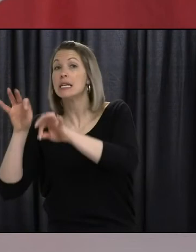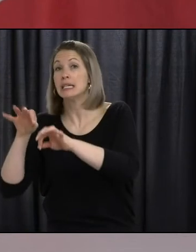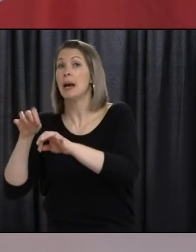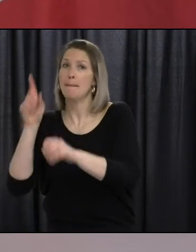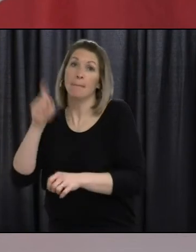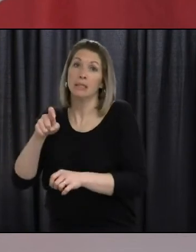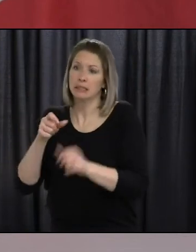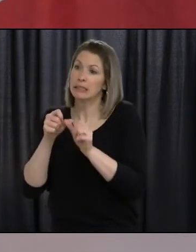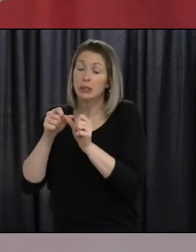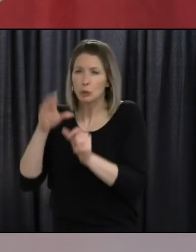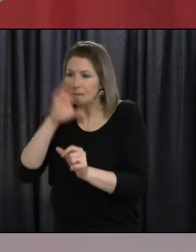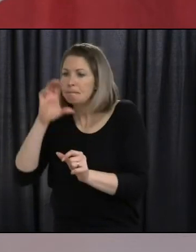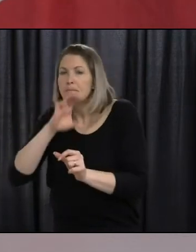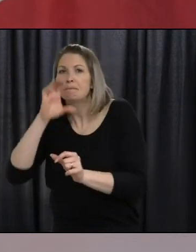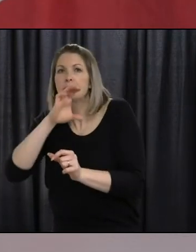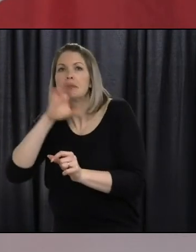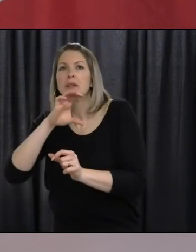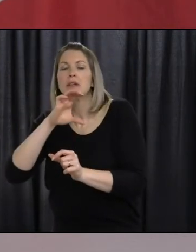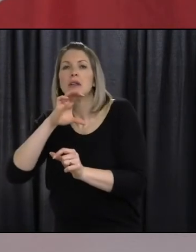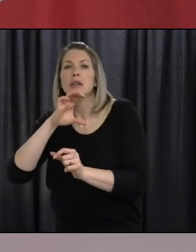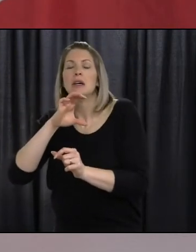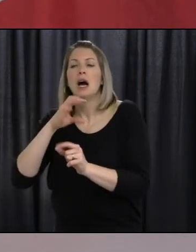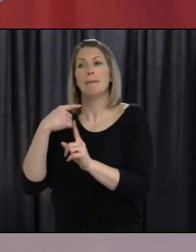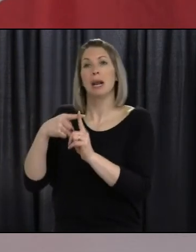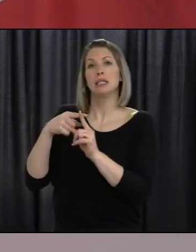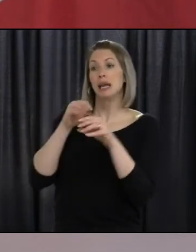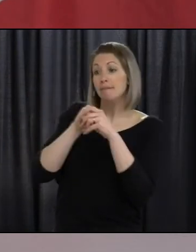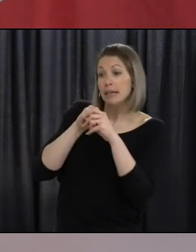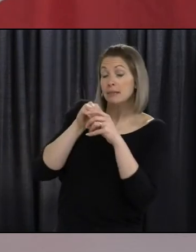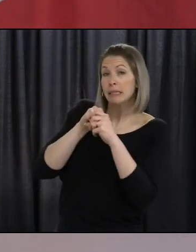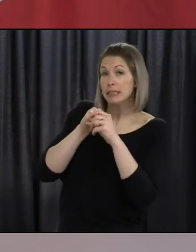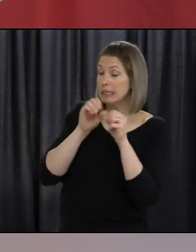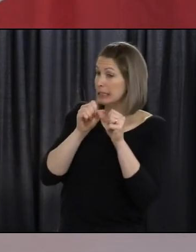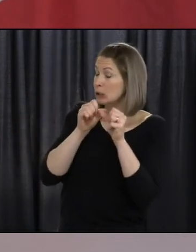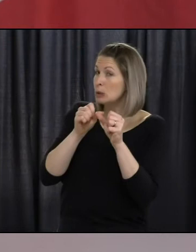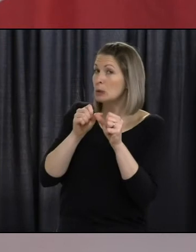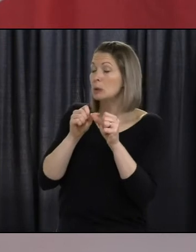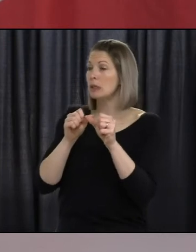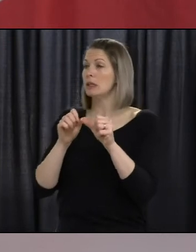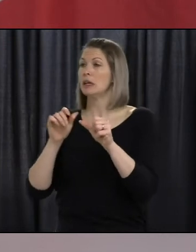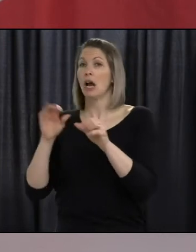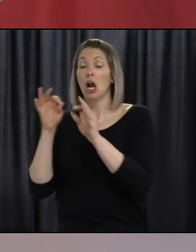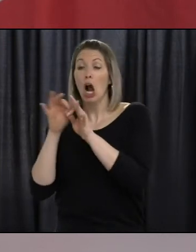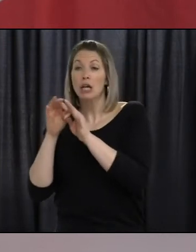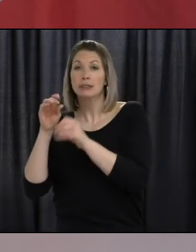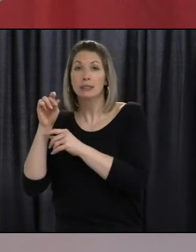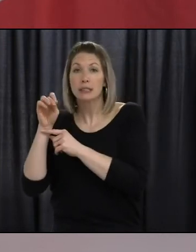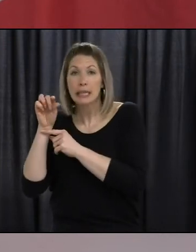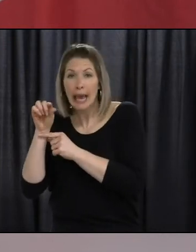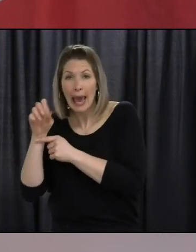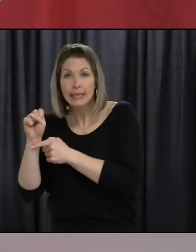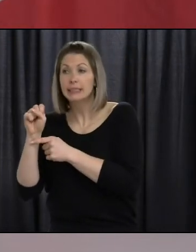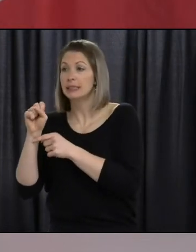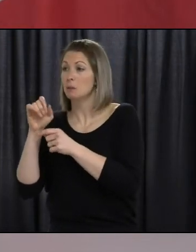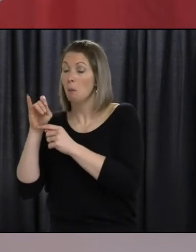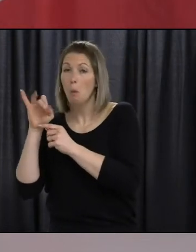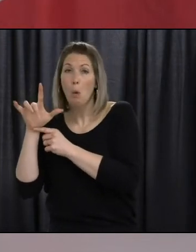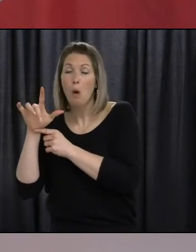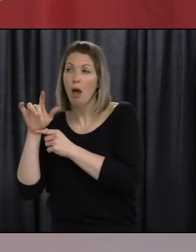industry. And so it's about investments, attracting investment, maintaining the competitiveness of Newfoundland and